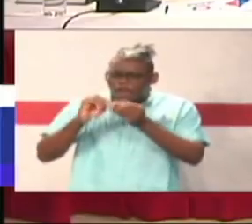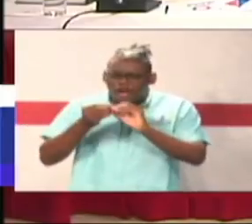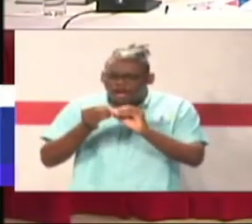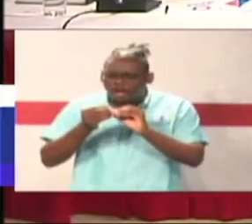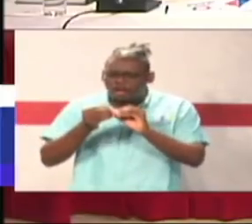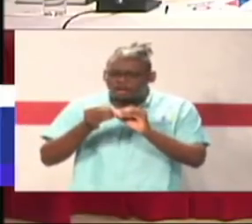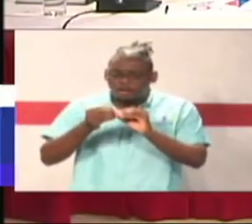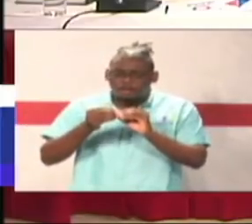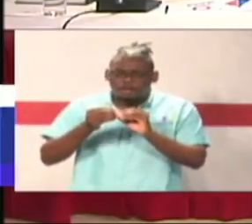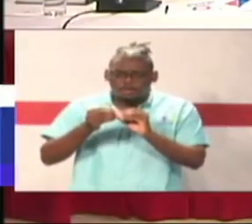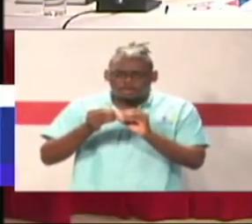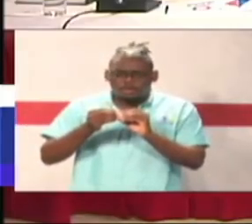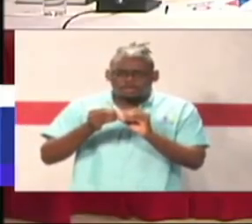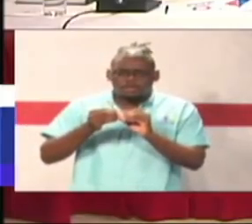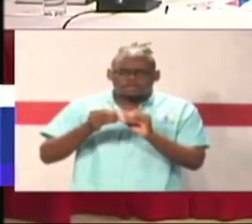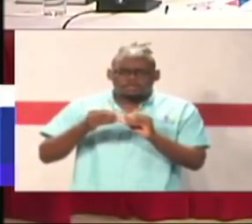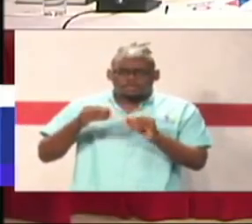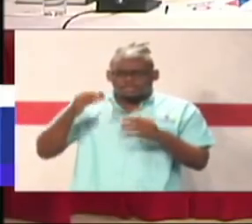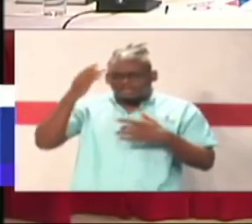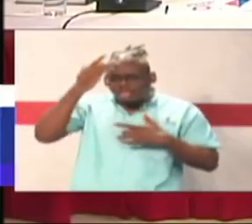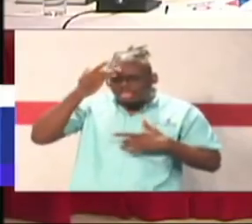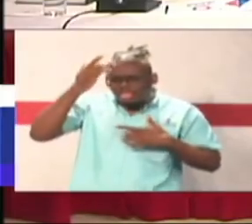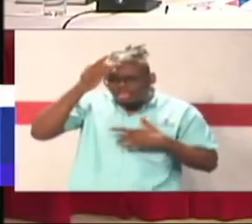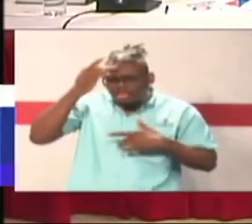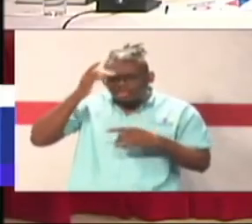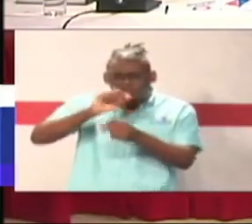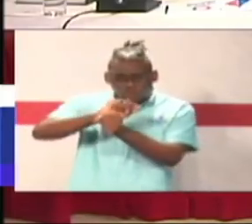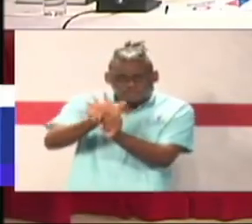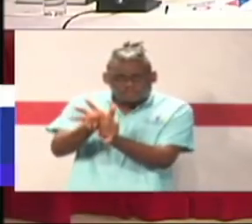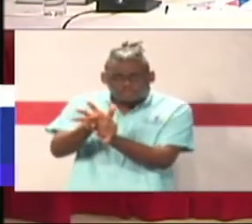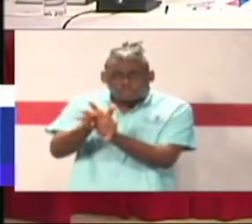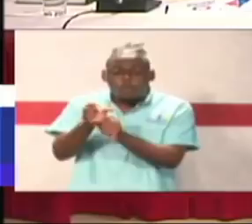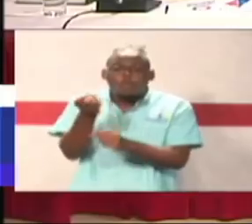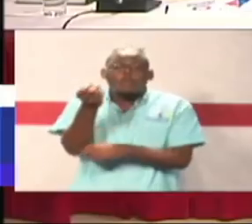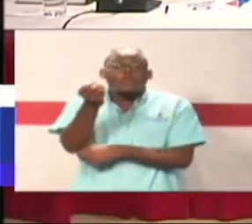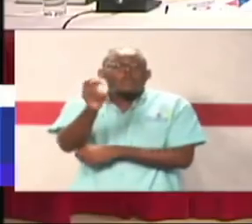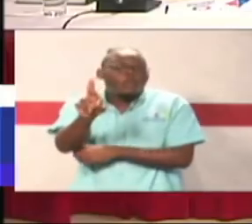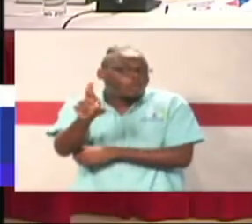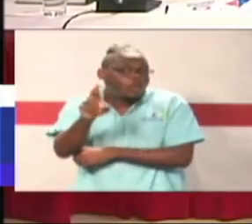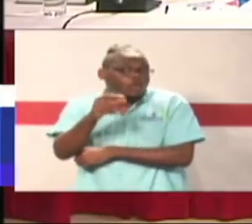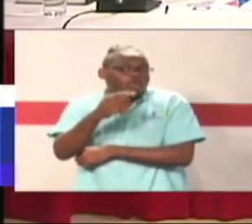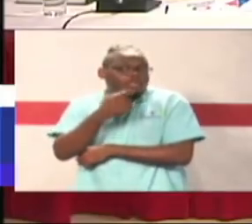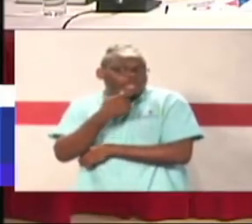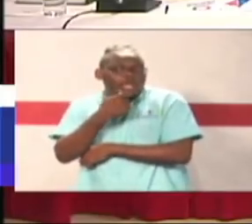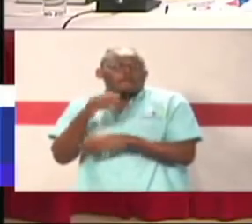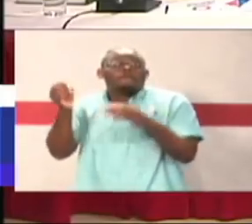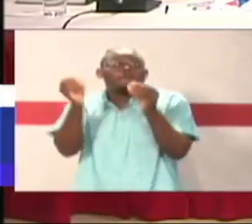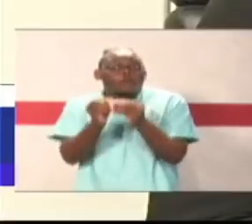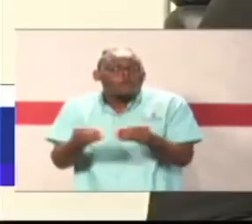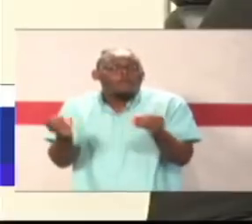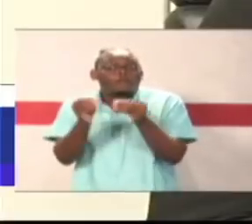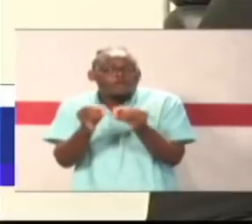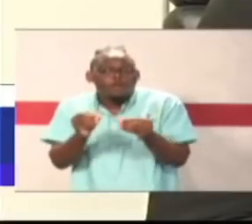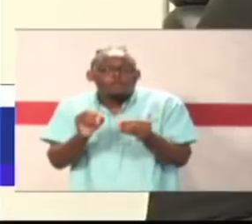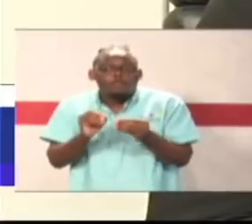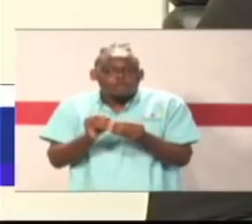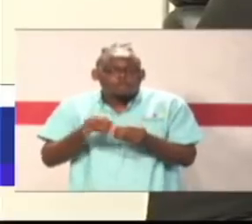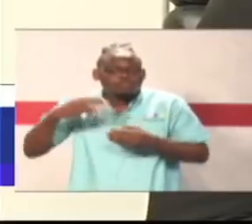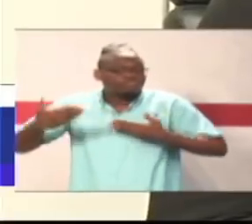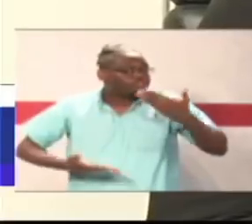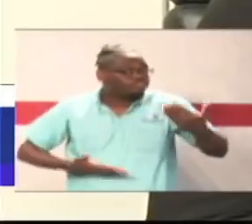Or, to let you know and to speak more about this, I now invite Mr. Roshan Siram